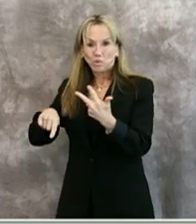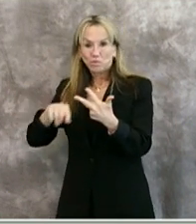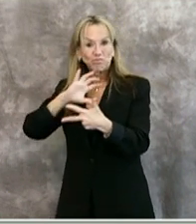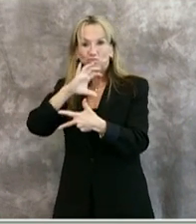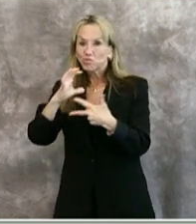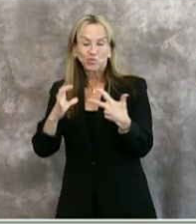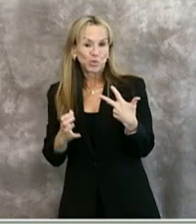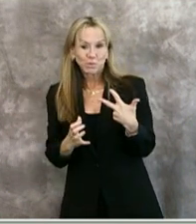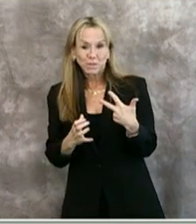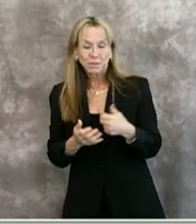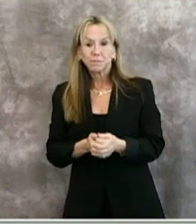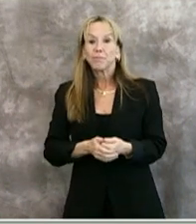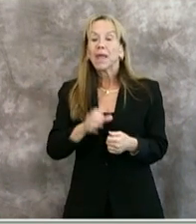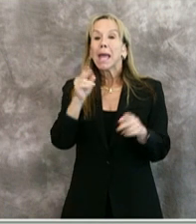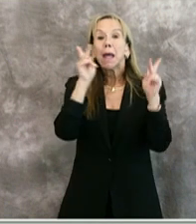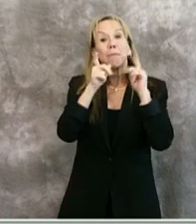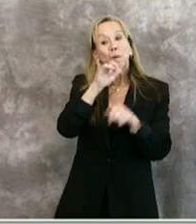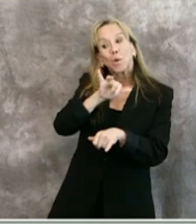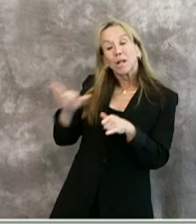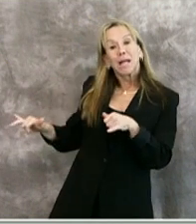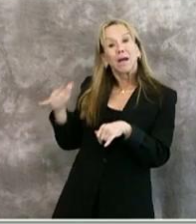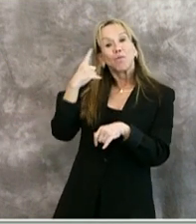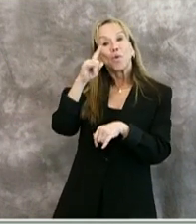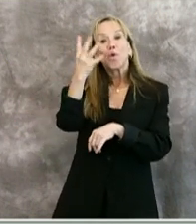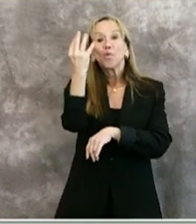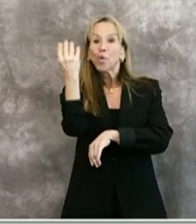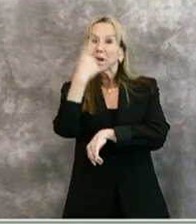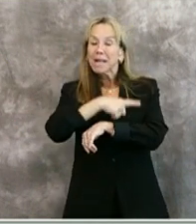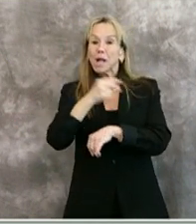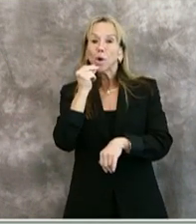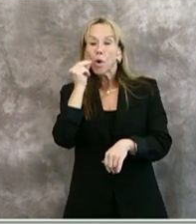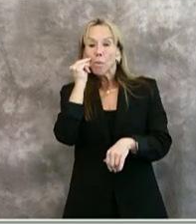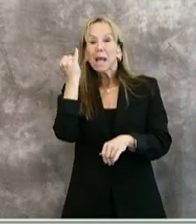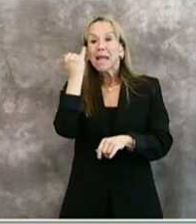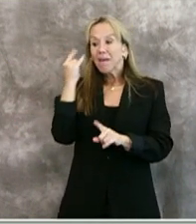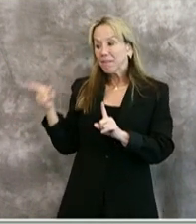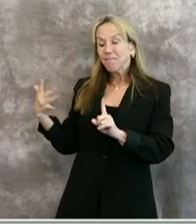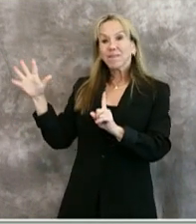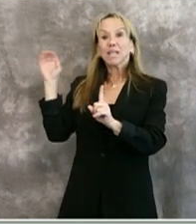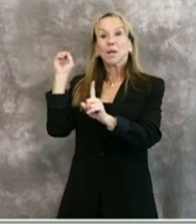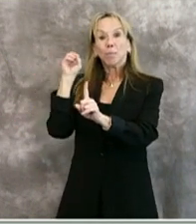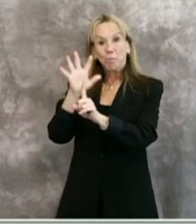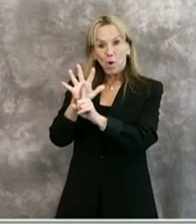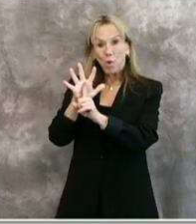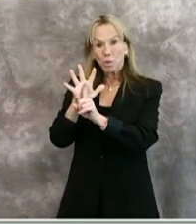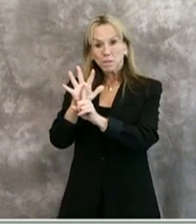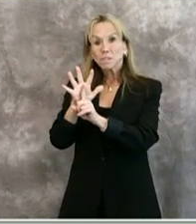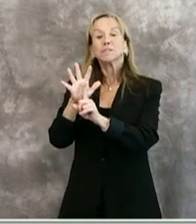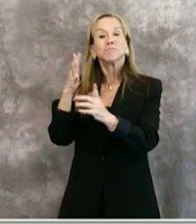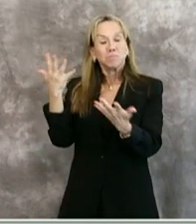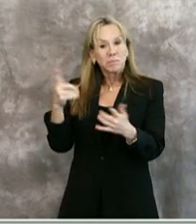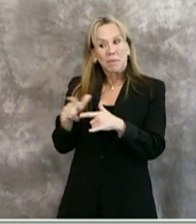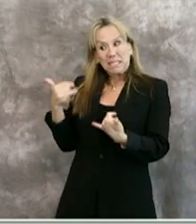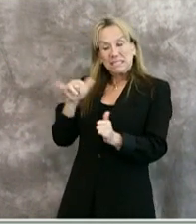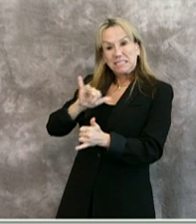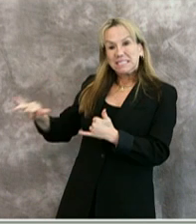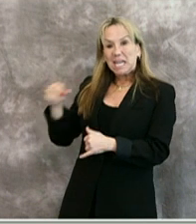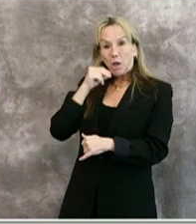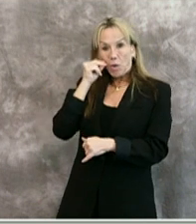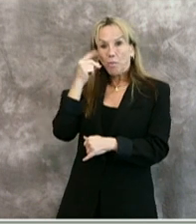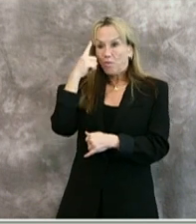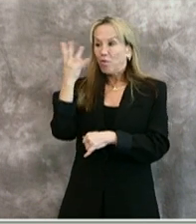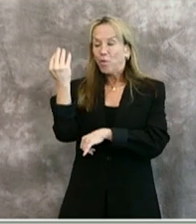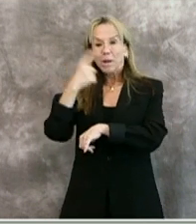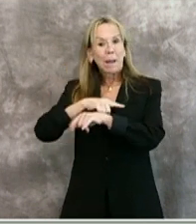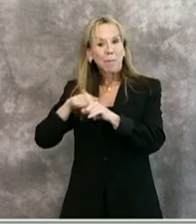And those people that are on quarantine have been exposed to a confirmed positive case. None of the latter